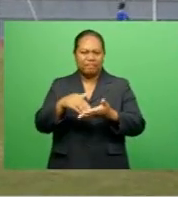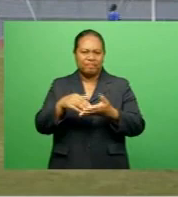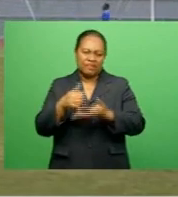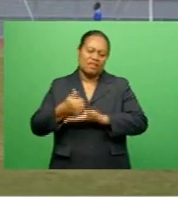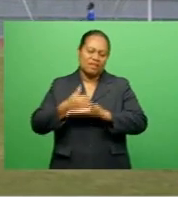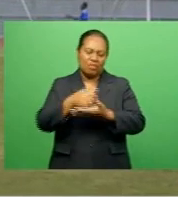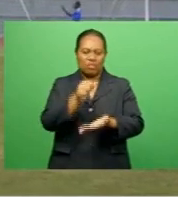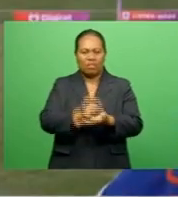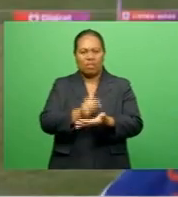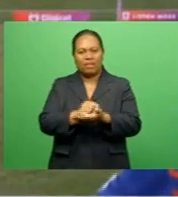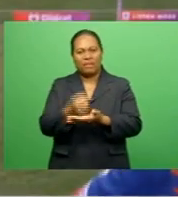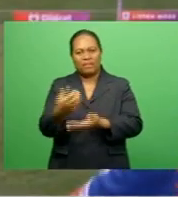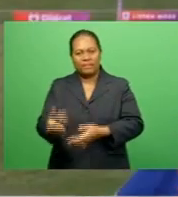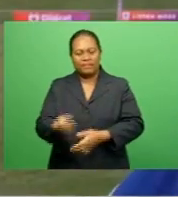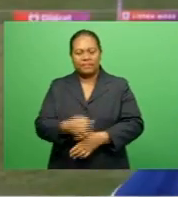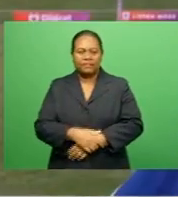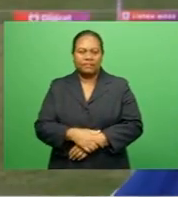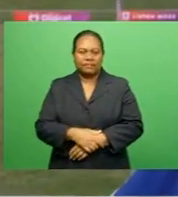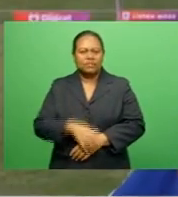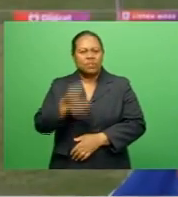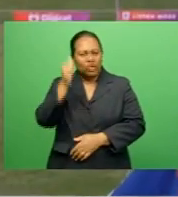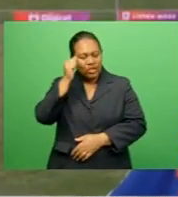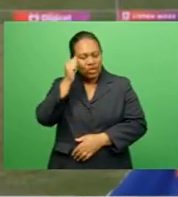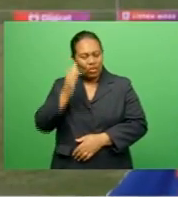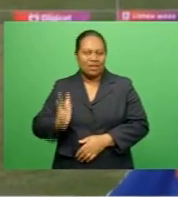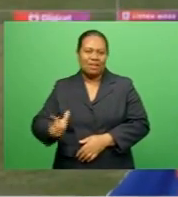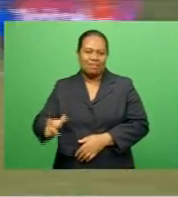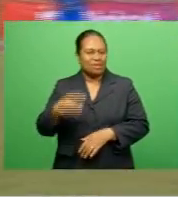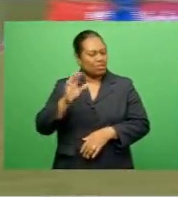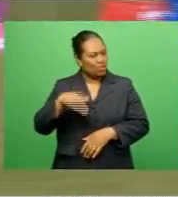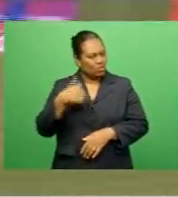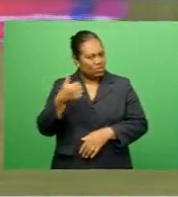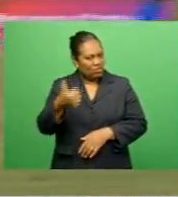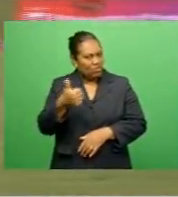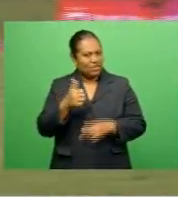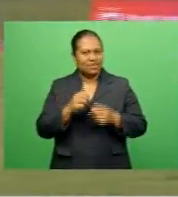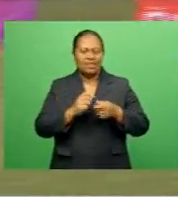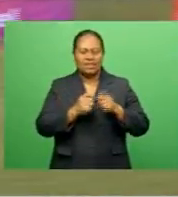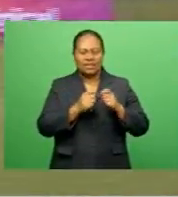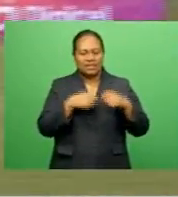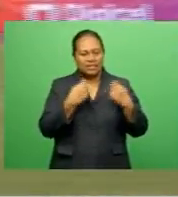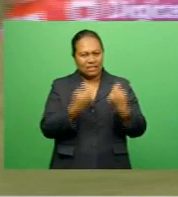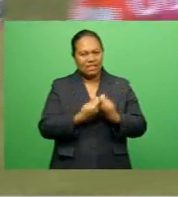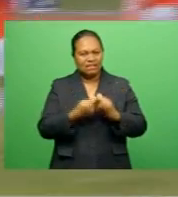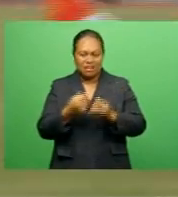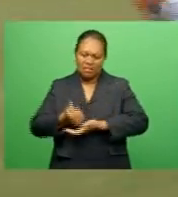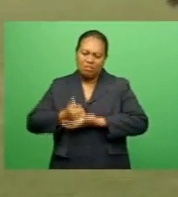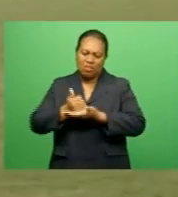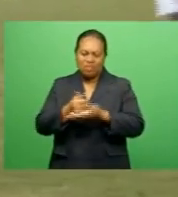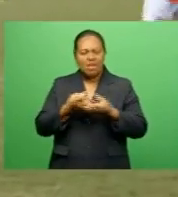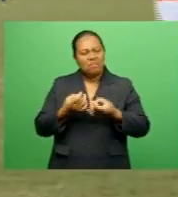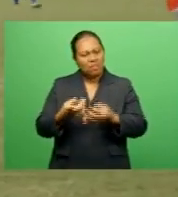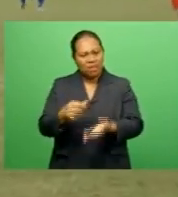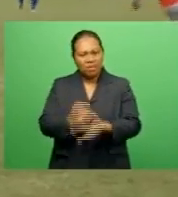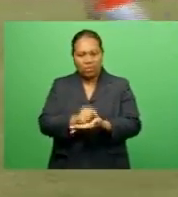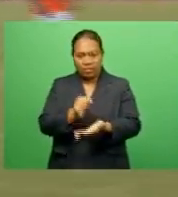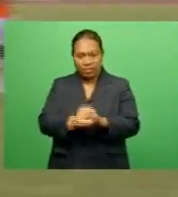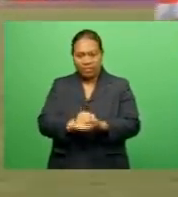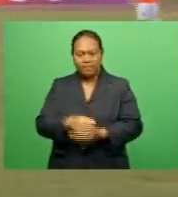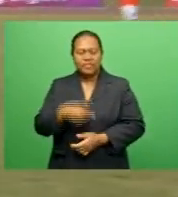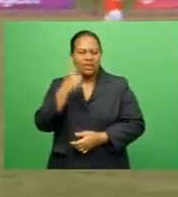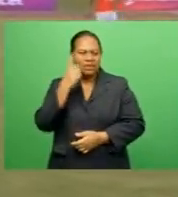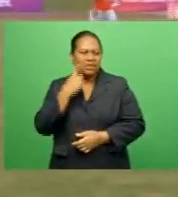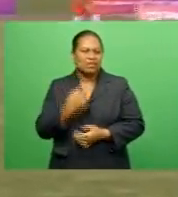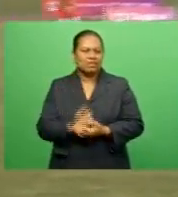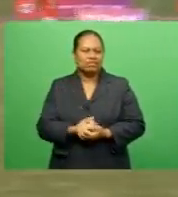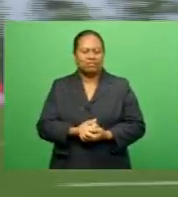support. We know Lambasa is a good team and they will also come up fighting in their home ground, so we will prepare accordingly and try and get the 3 points